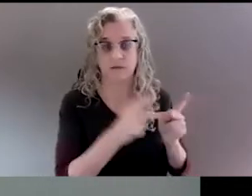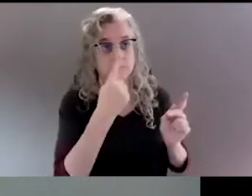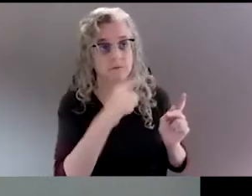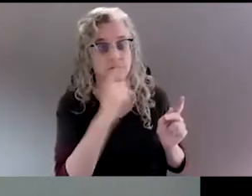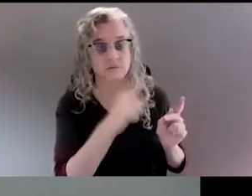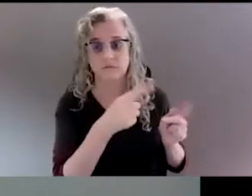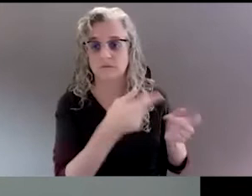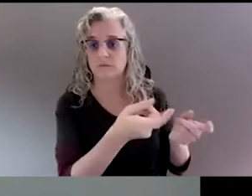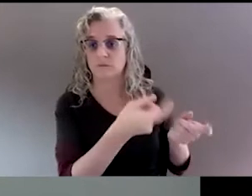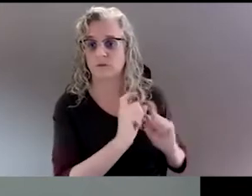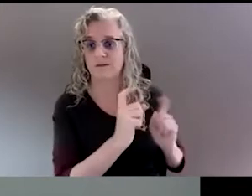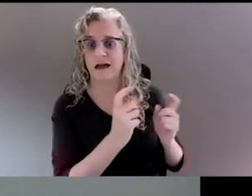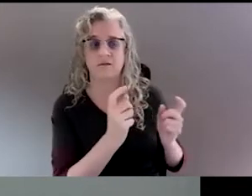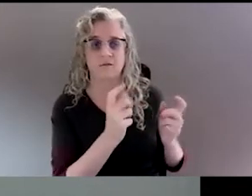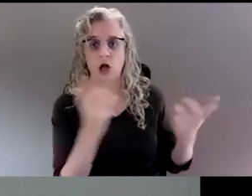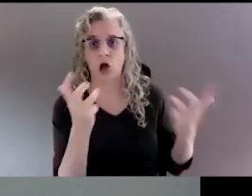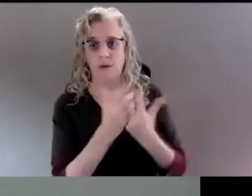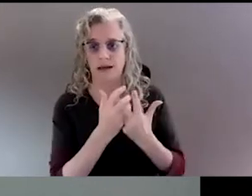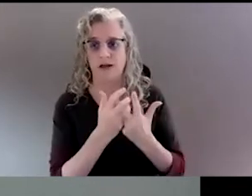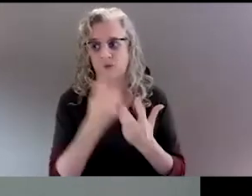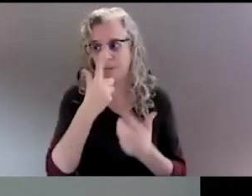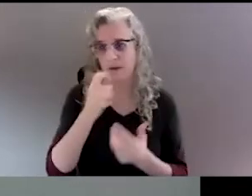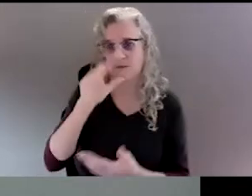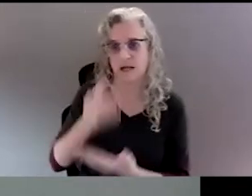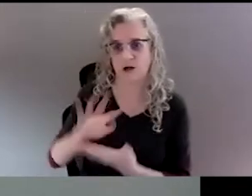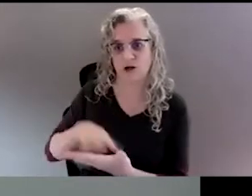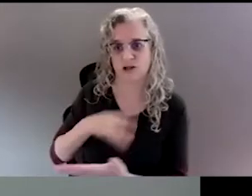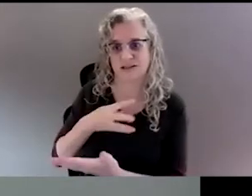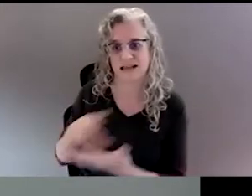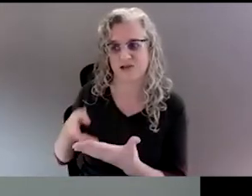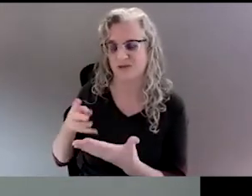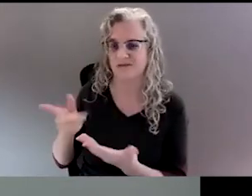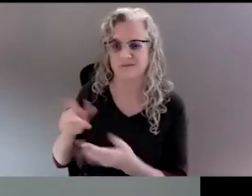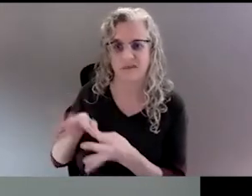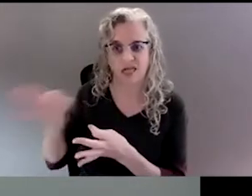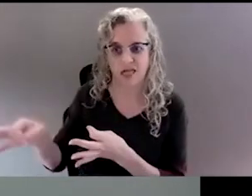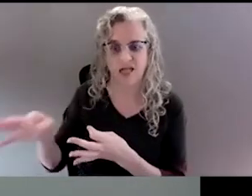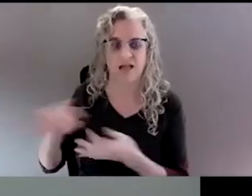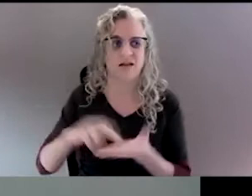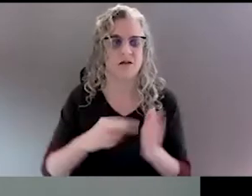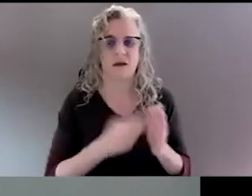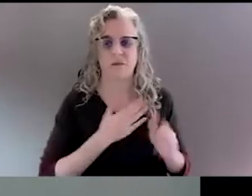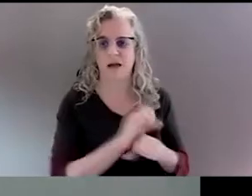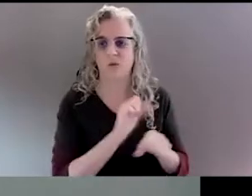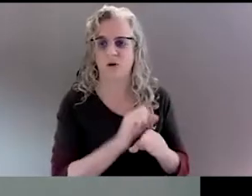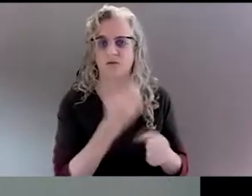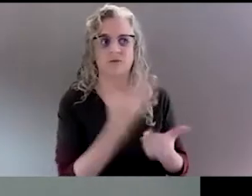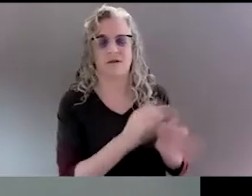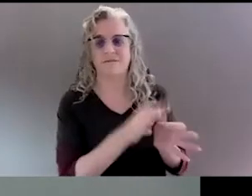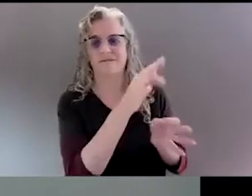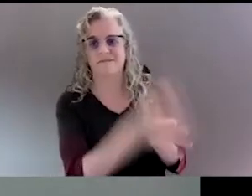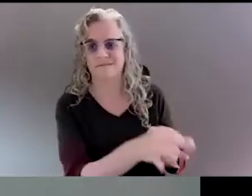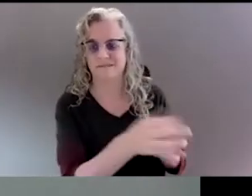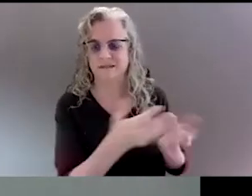her, because I was getting to work late and everyone else was already there. And I needed it for